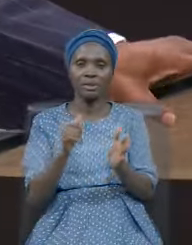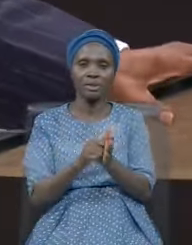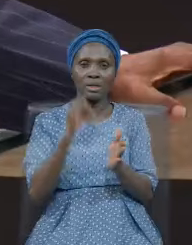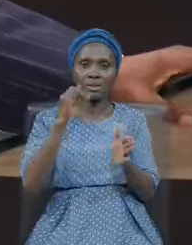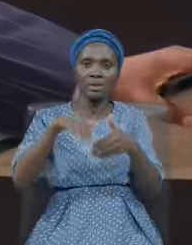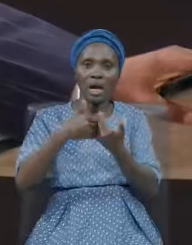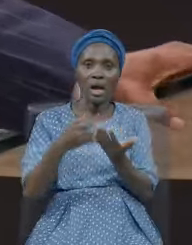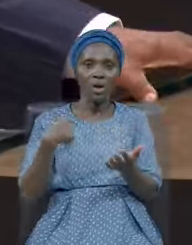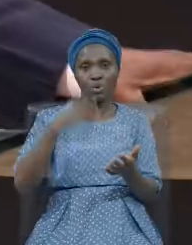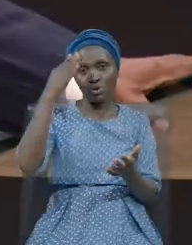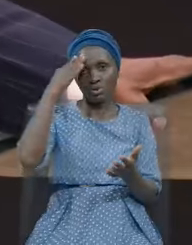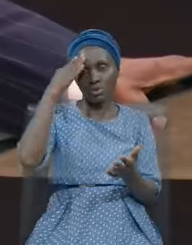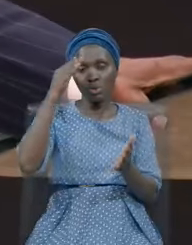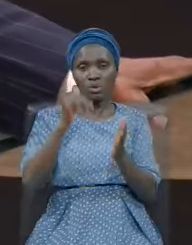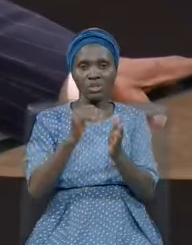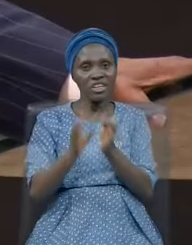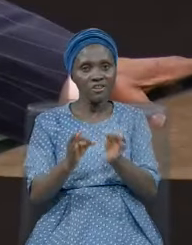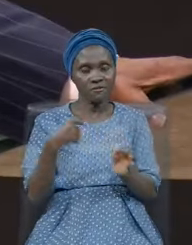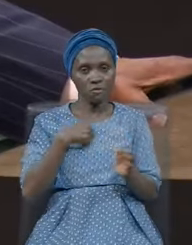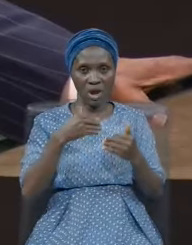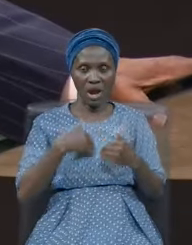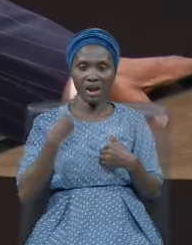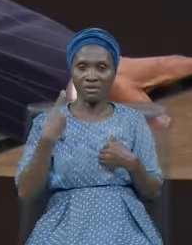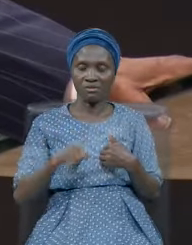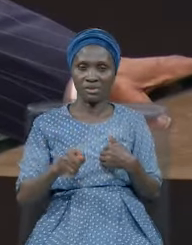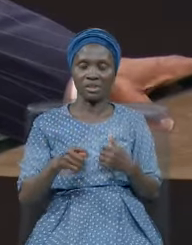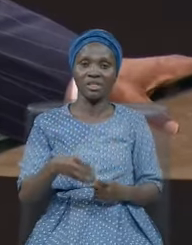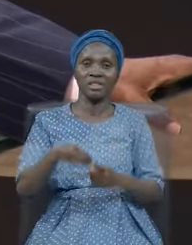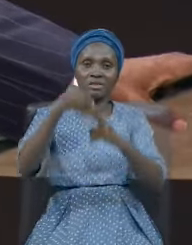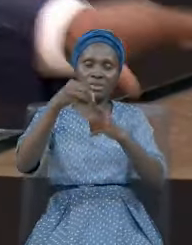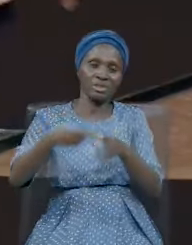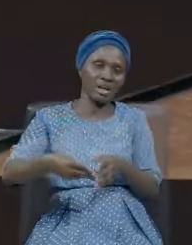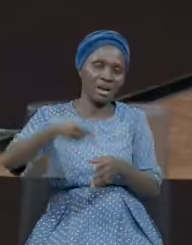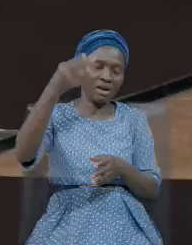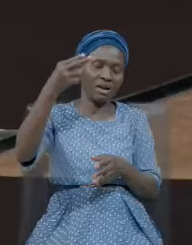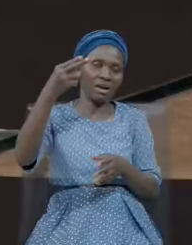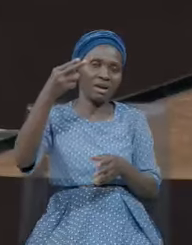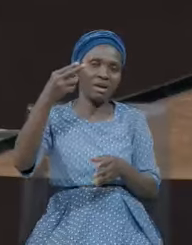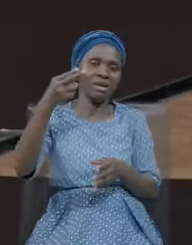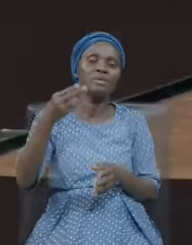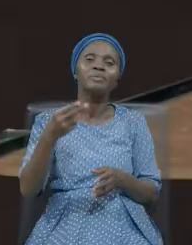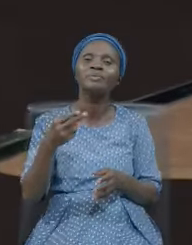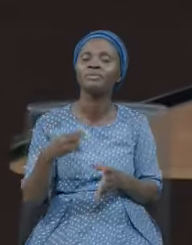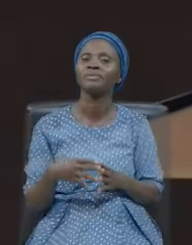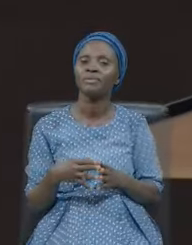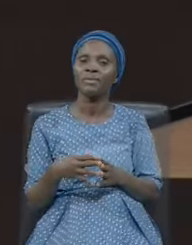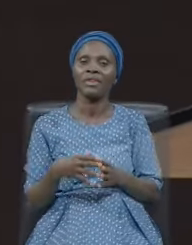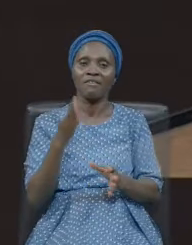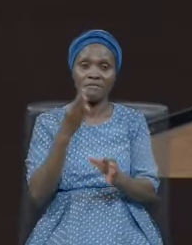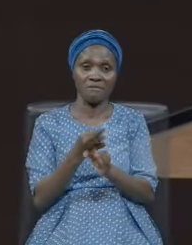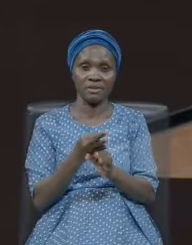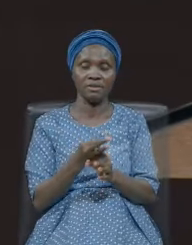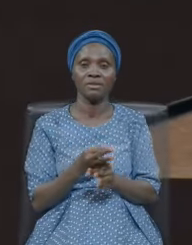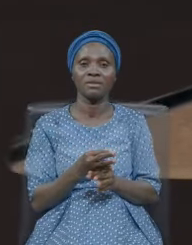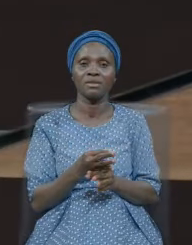transcending goodness, even under the tried faith. That's why it says that the